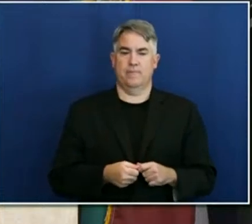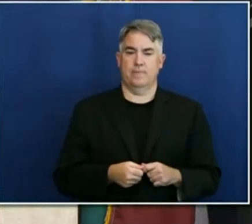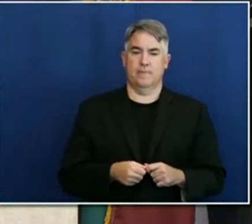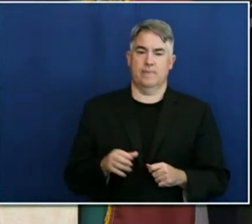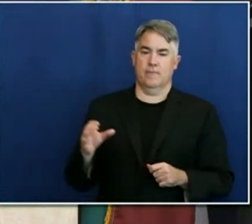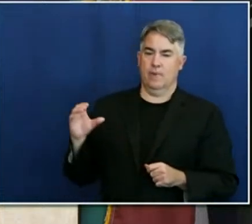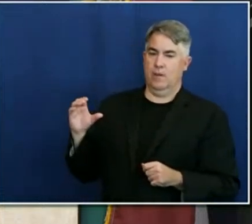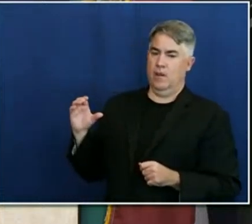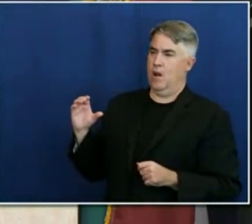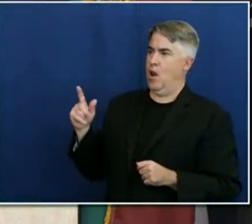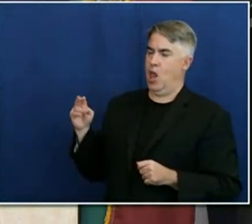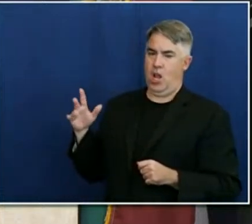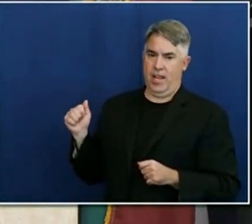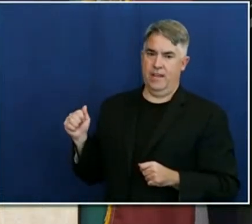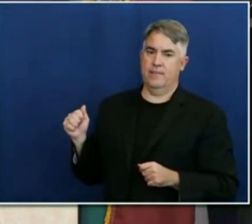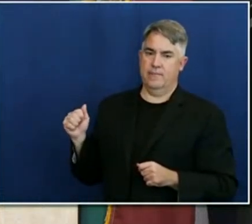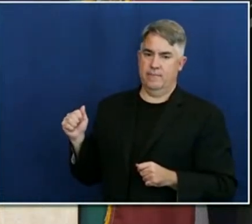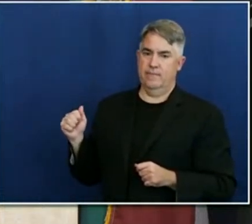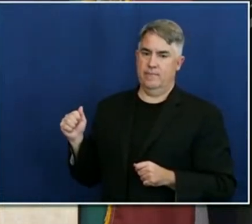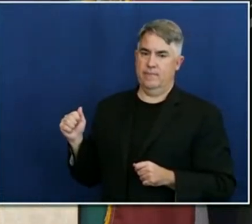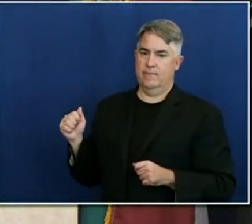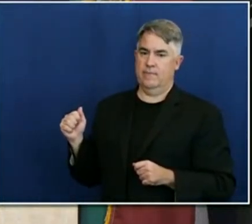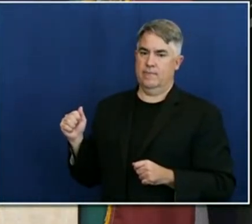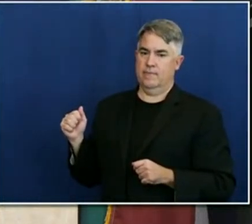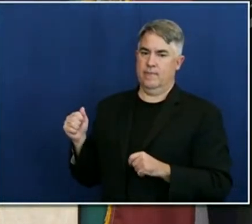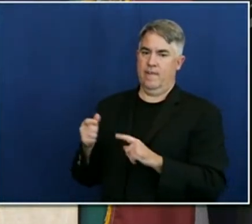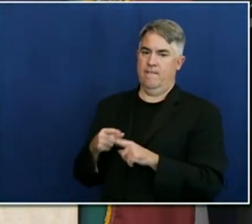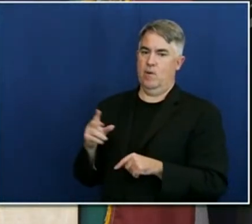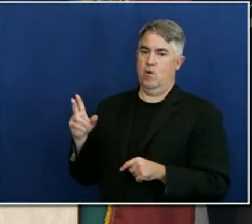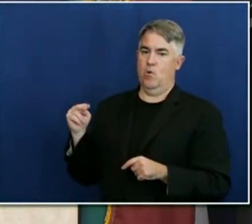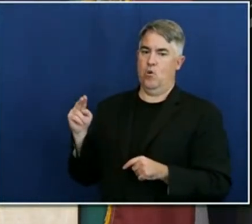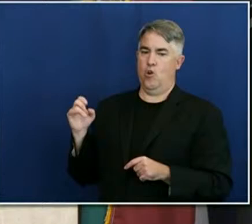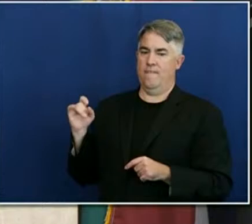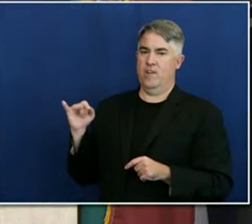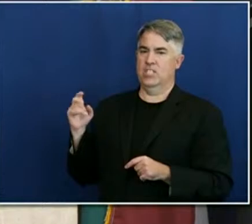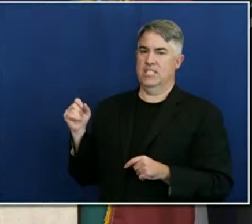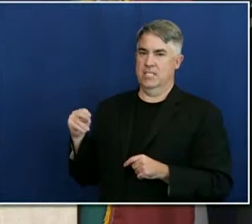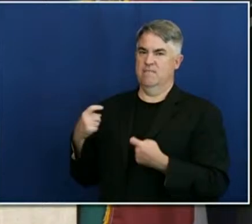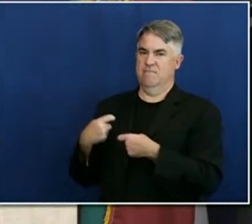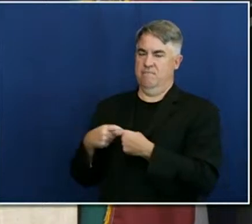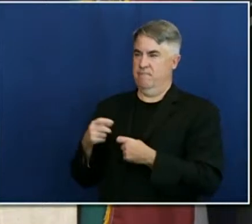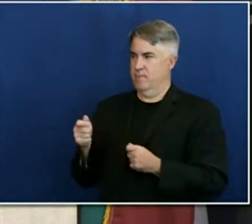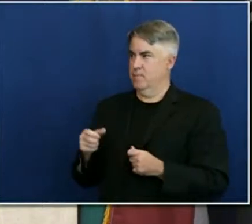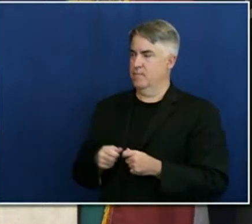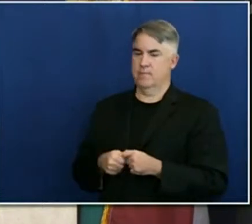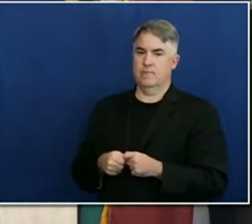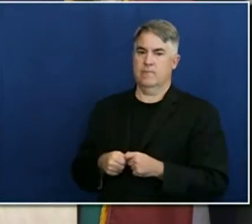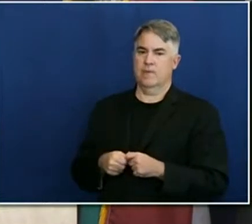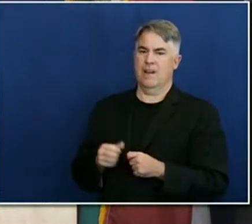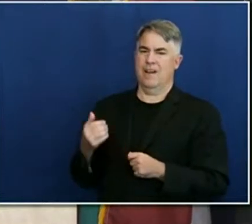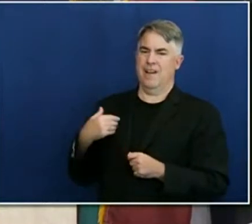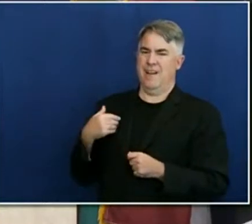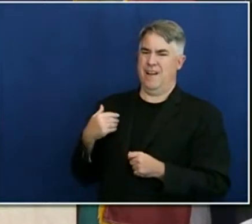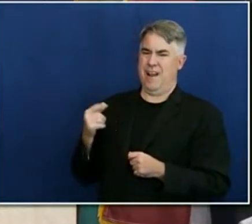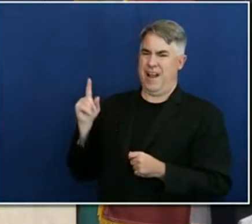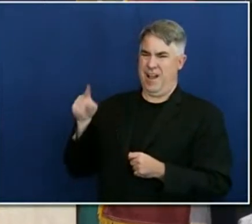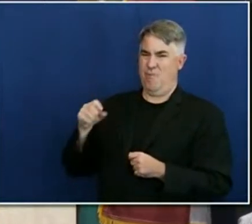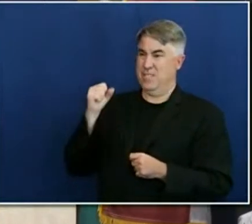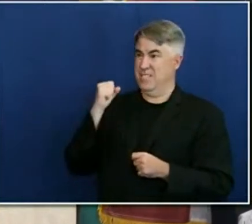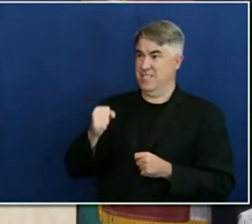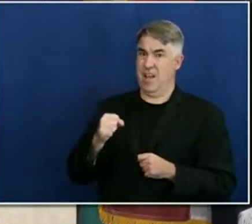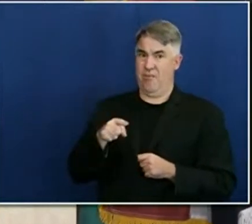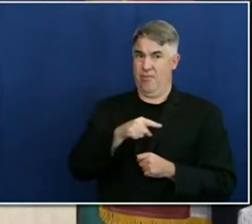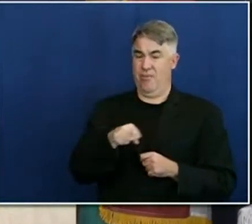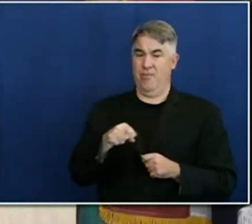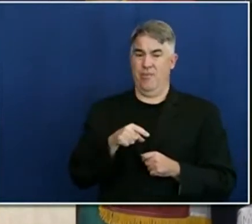with Univision San Diego. She has several questions. The first one is, I stopped by several community pods in the South Bay, but they were pretty empty.